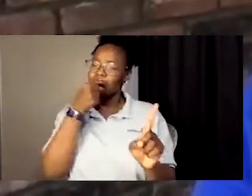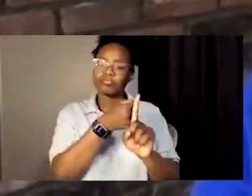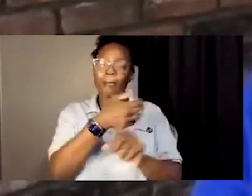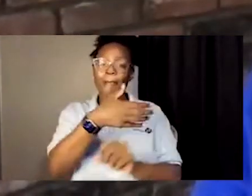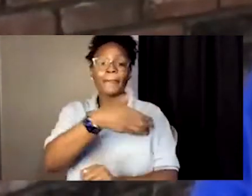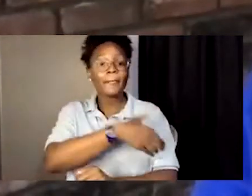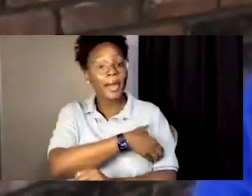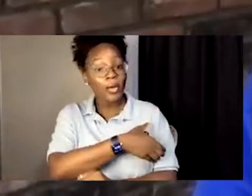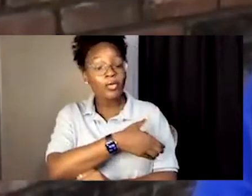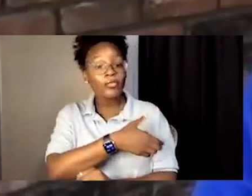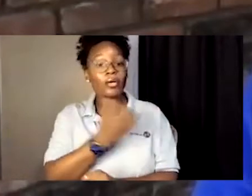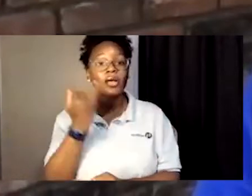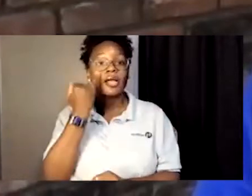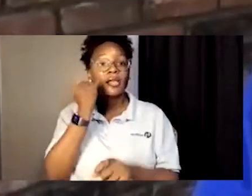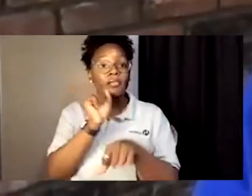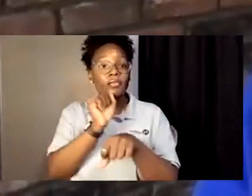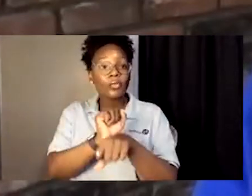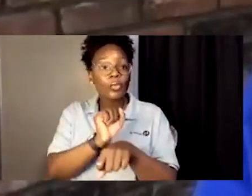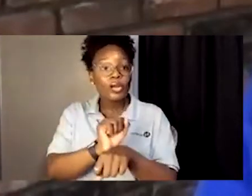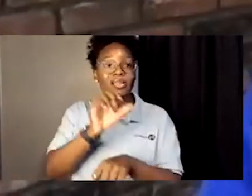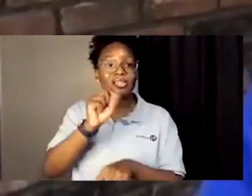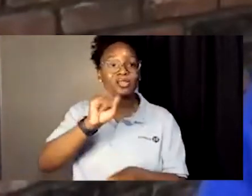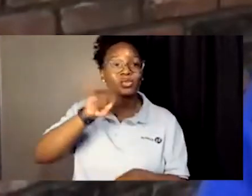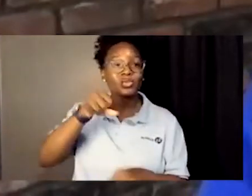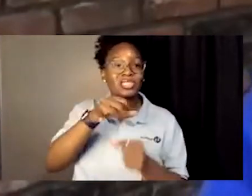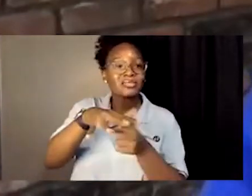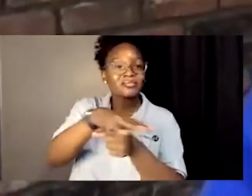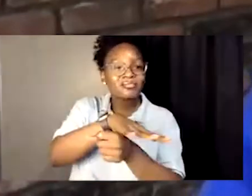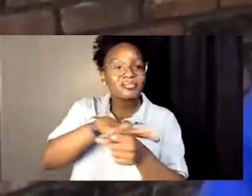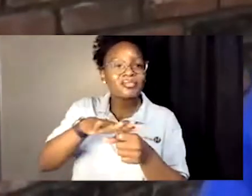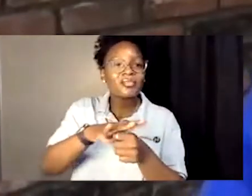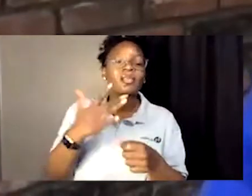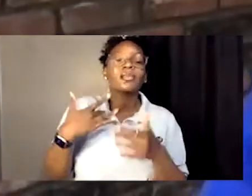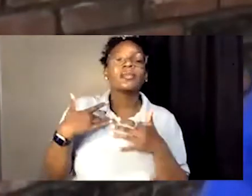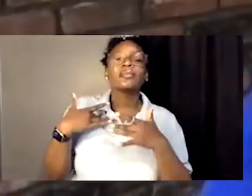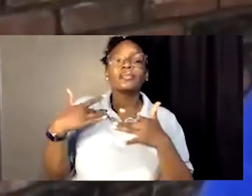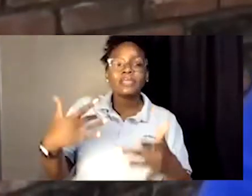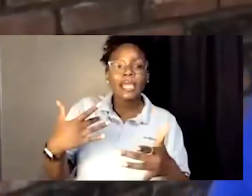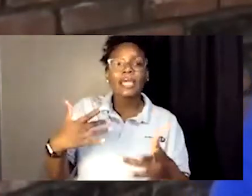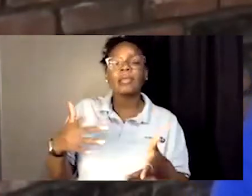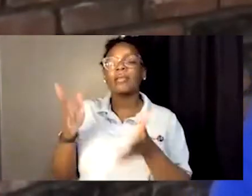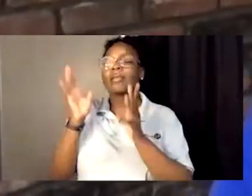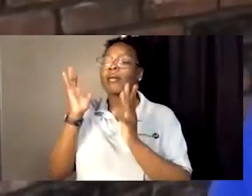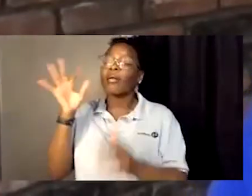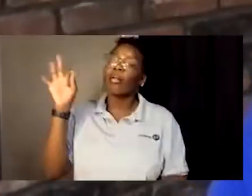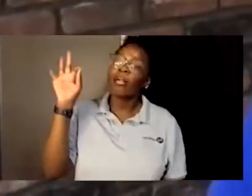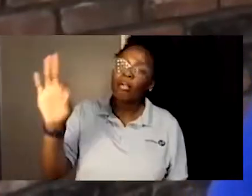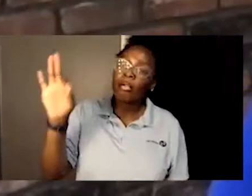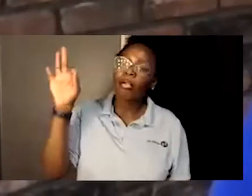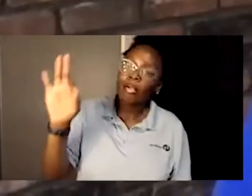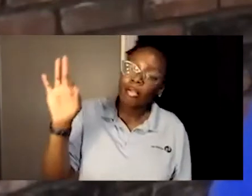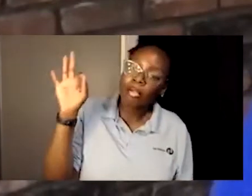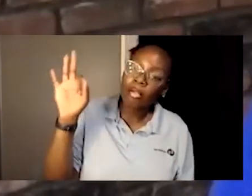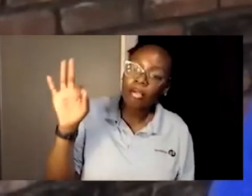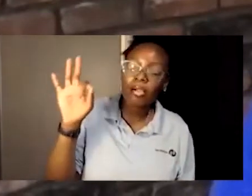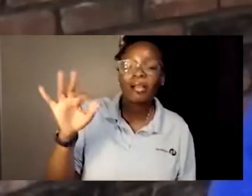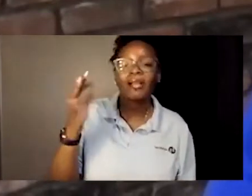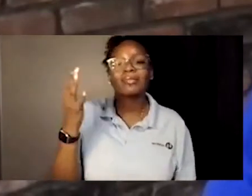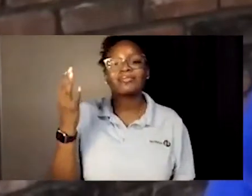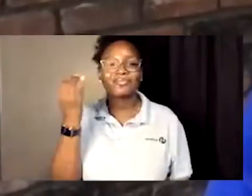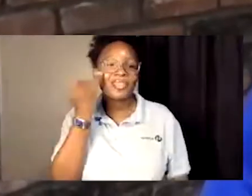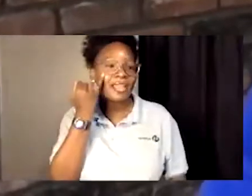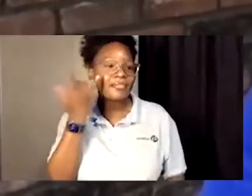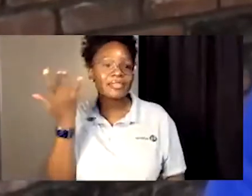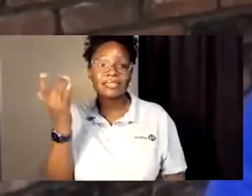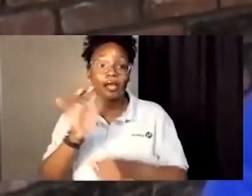space, and with these kinds of films, you're often preaching to the choir, you know, whether it be at a film festival audience or in other environments.